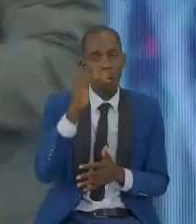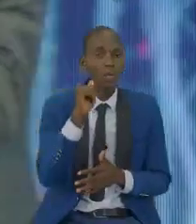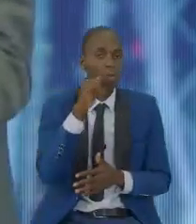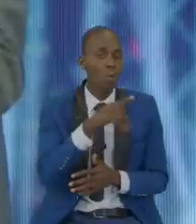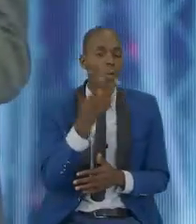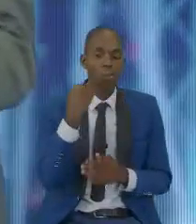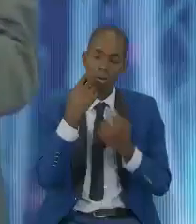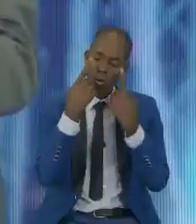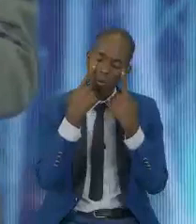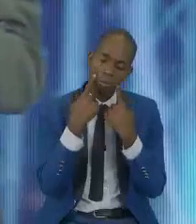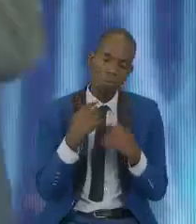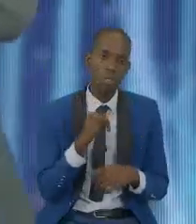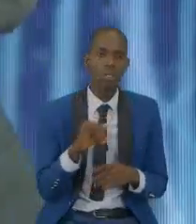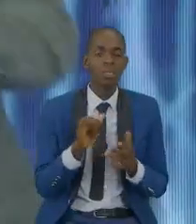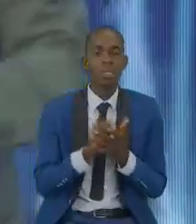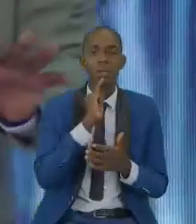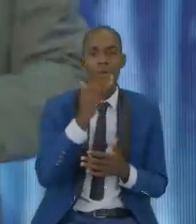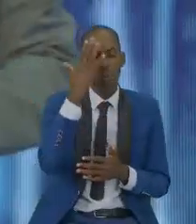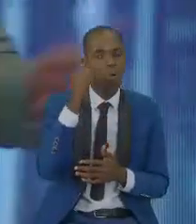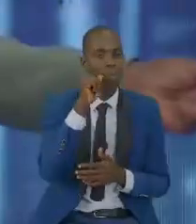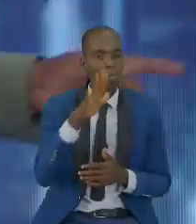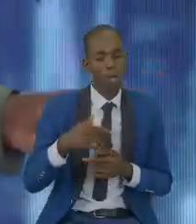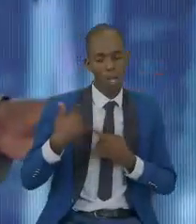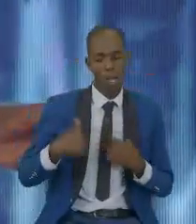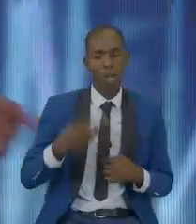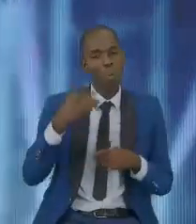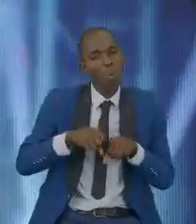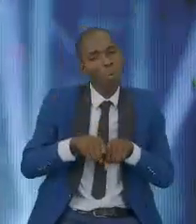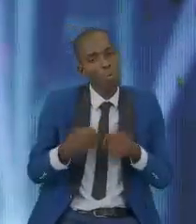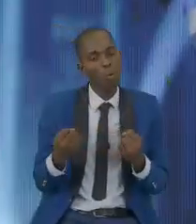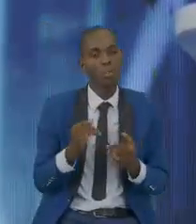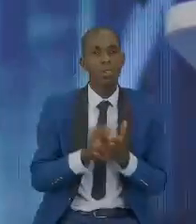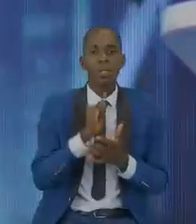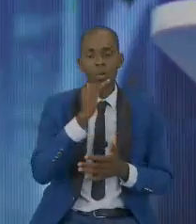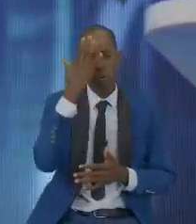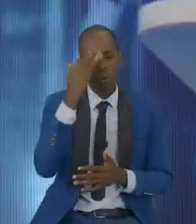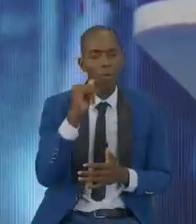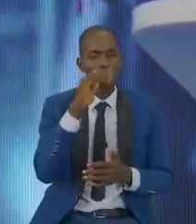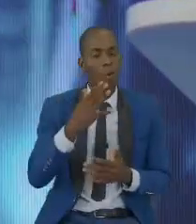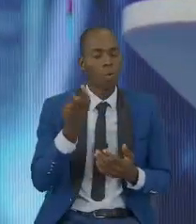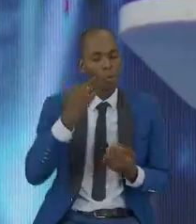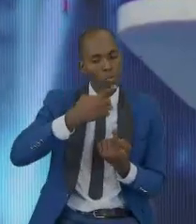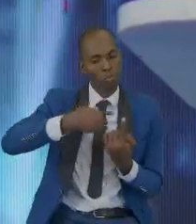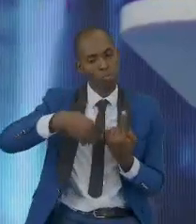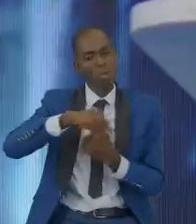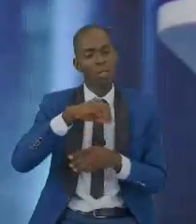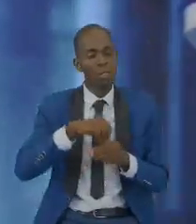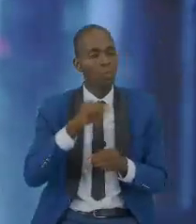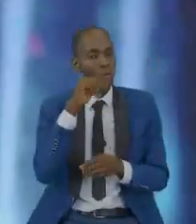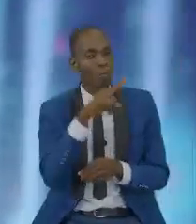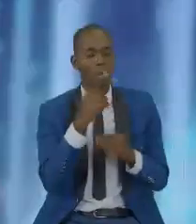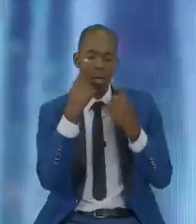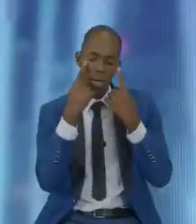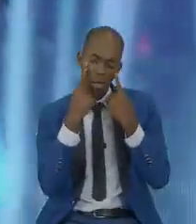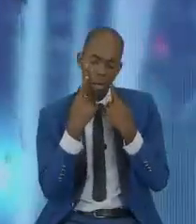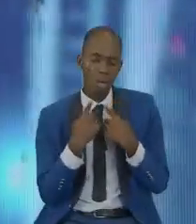sinner. That's why the heart was broken. A sinner. That's why she was turning away and in her tears saying, I made